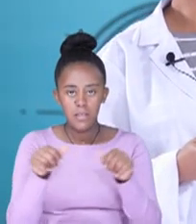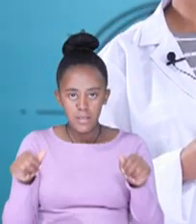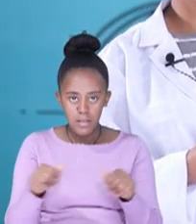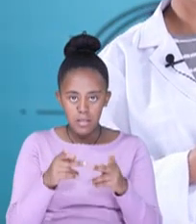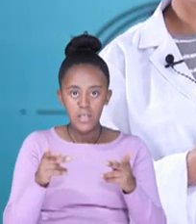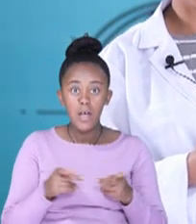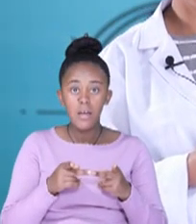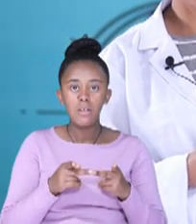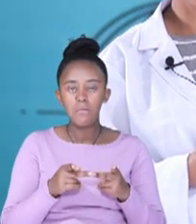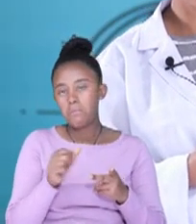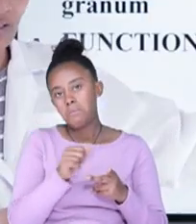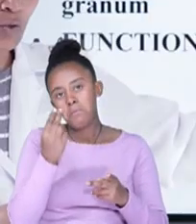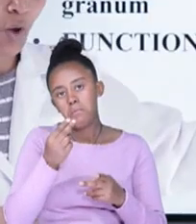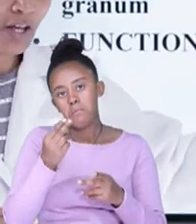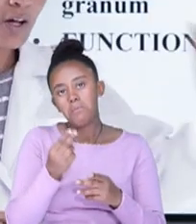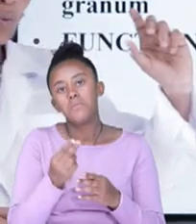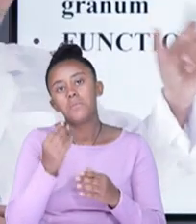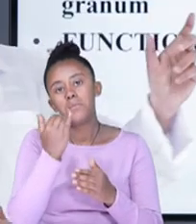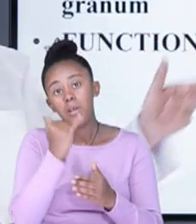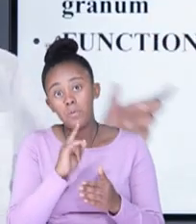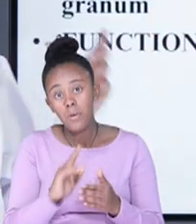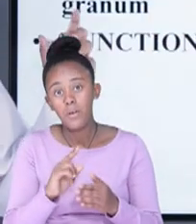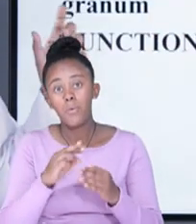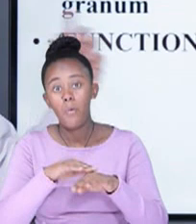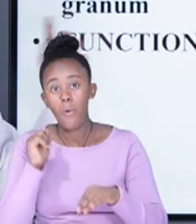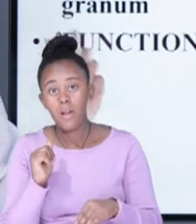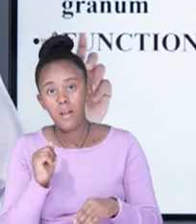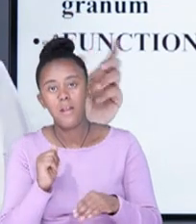for photosynthetic reaction. That's why we